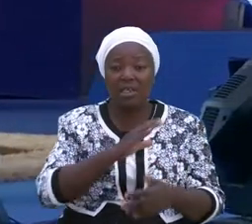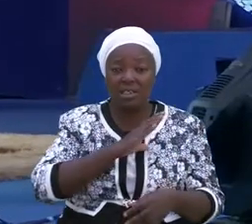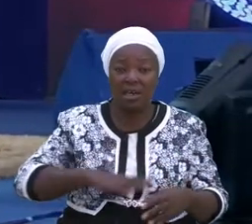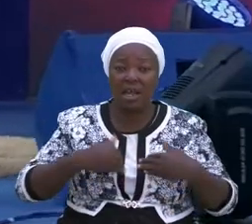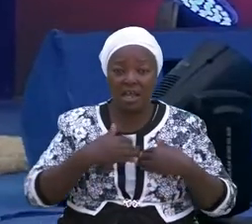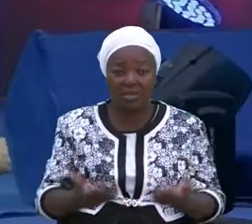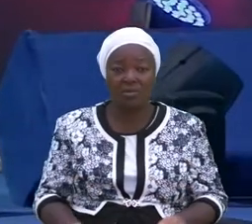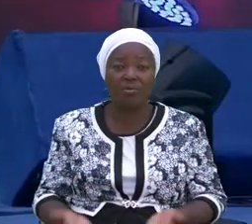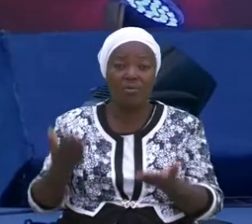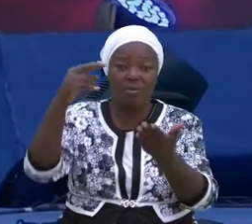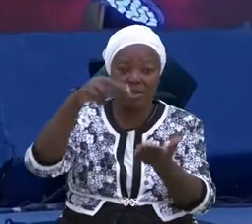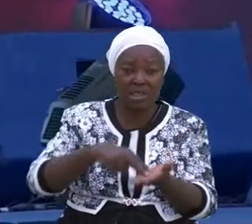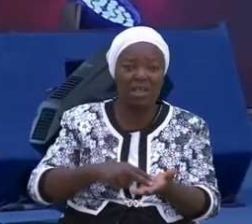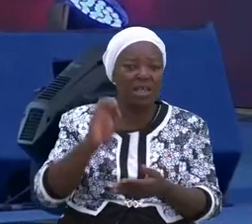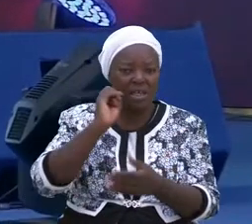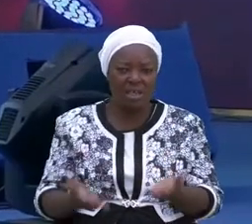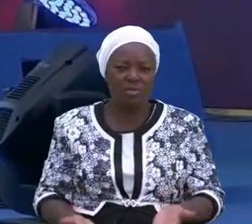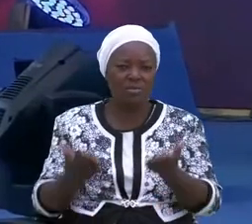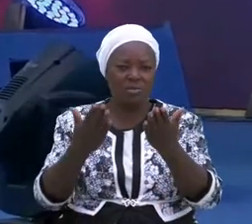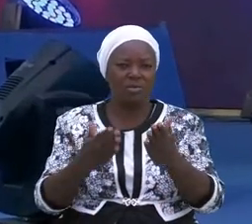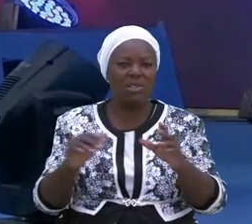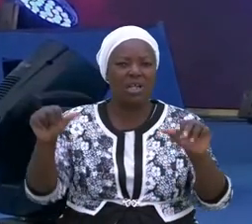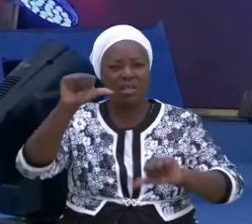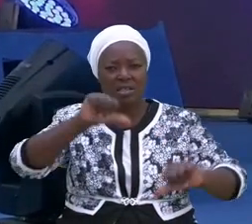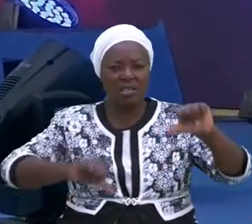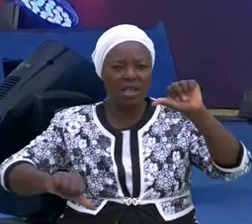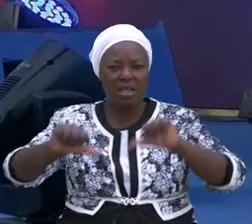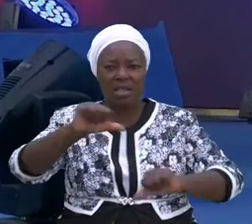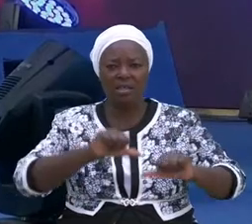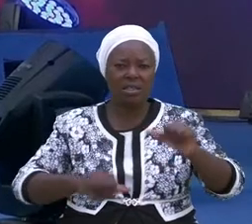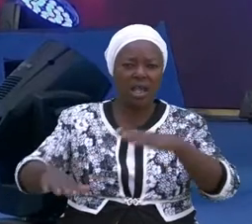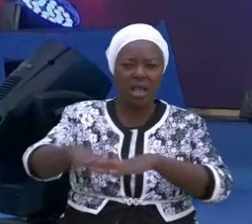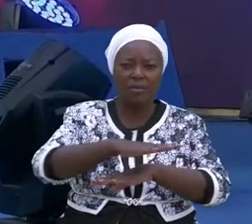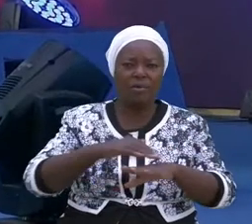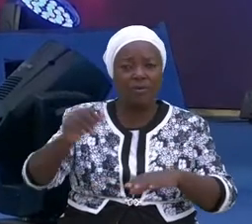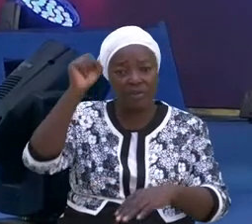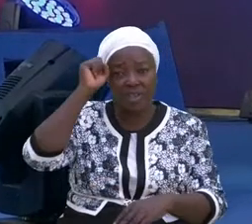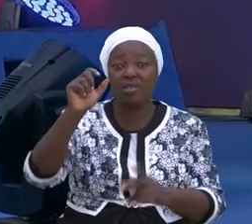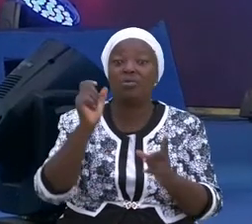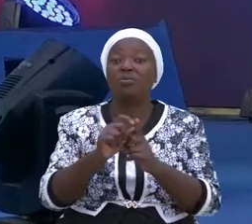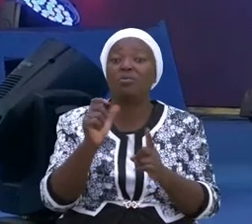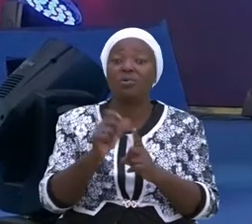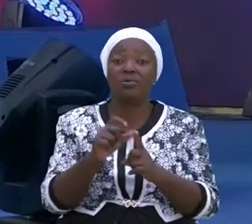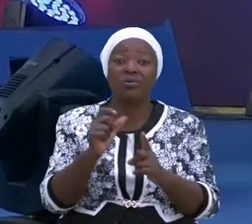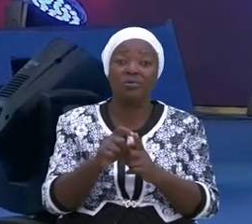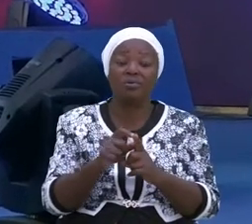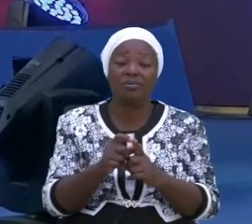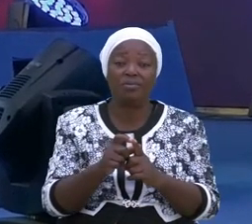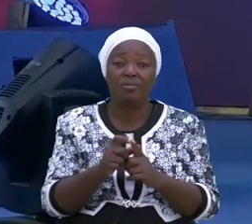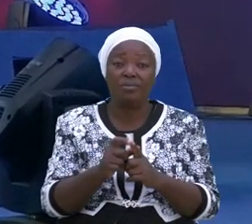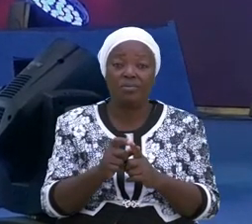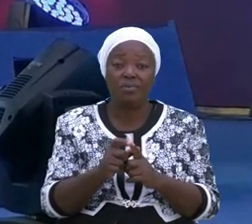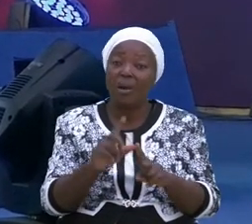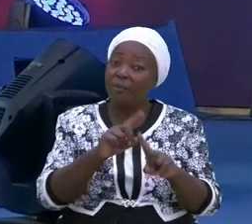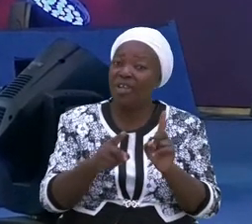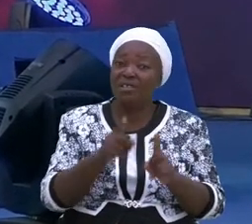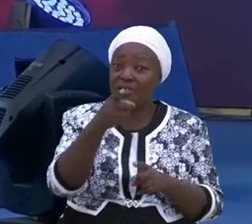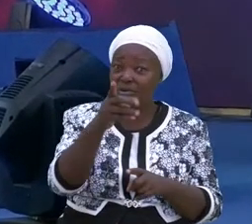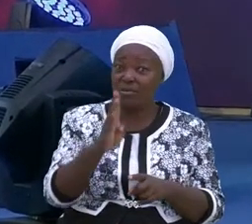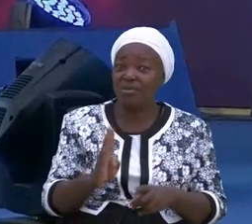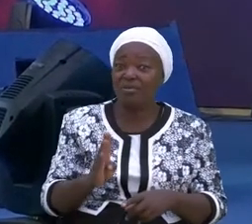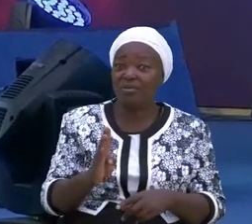he exalted science above his works. But God